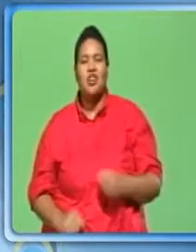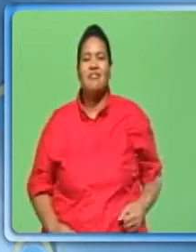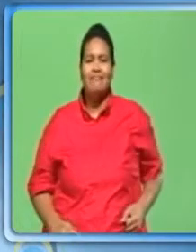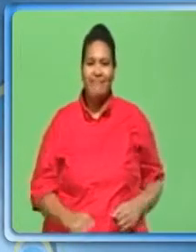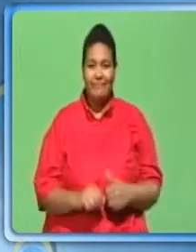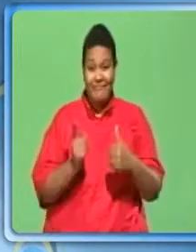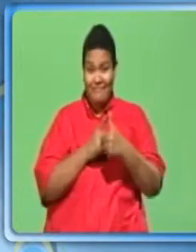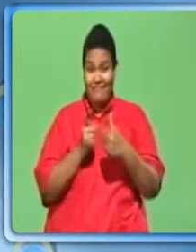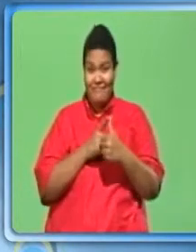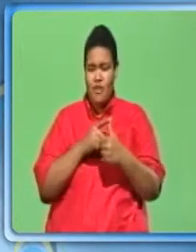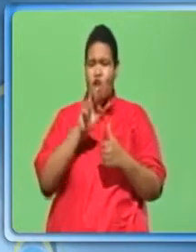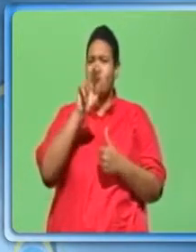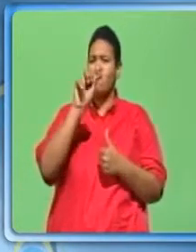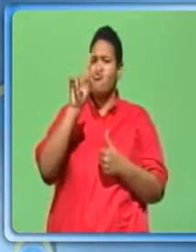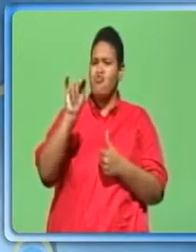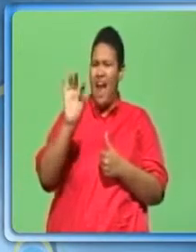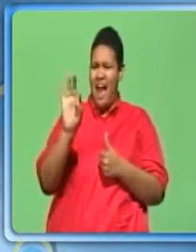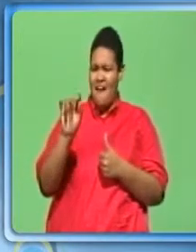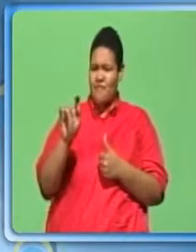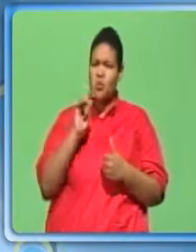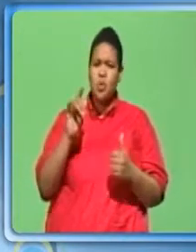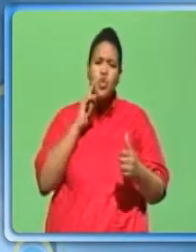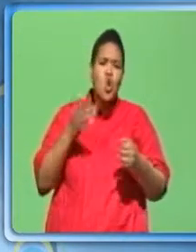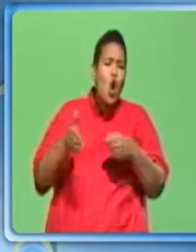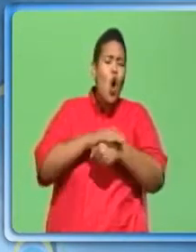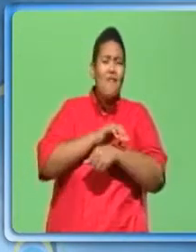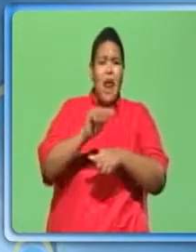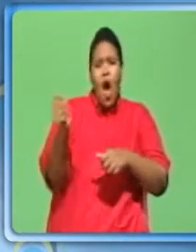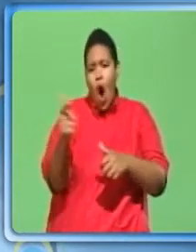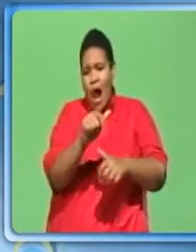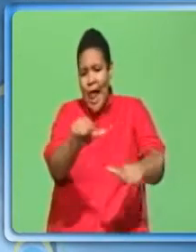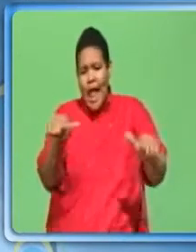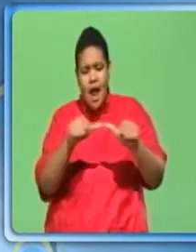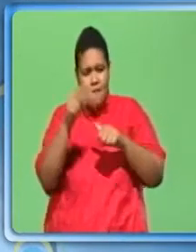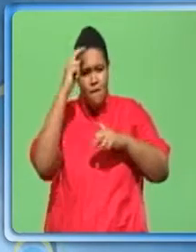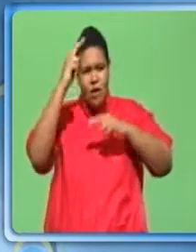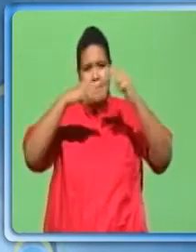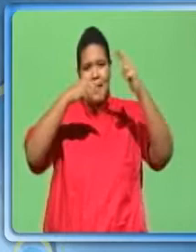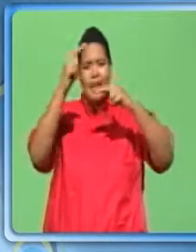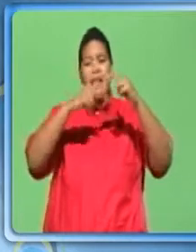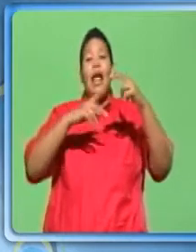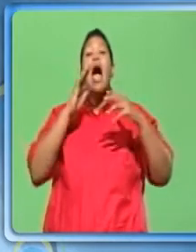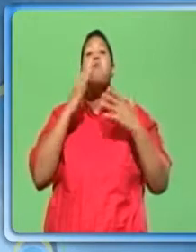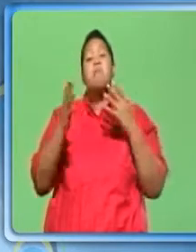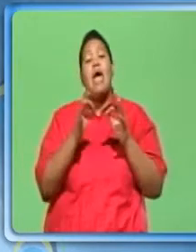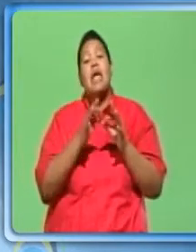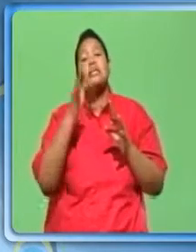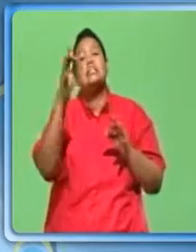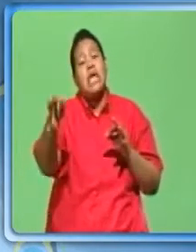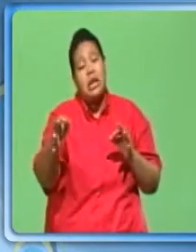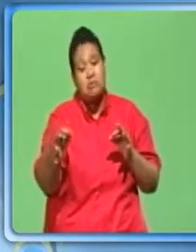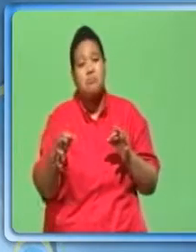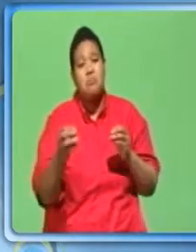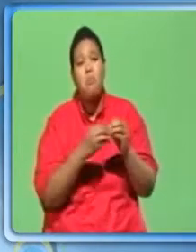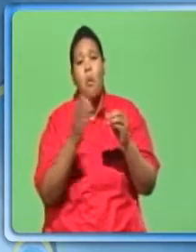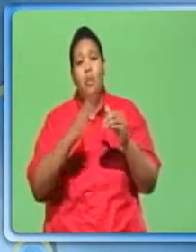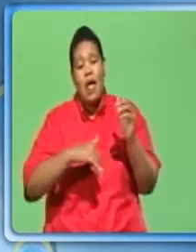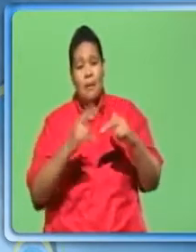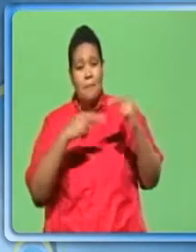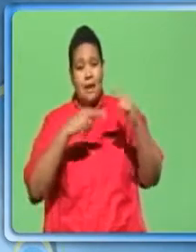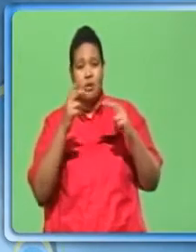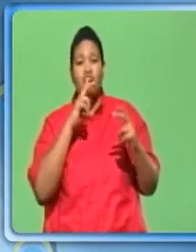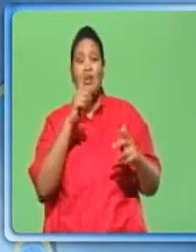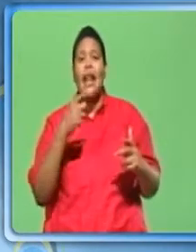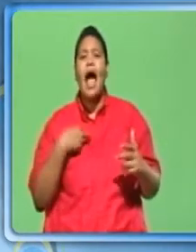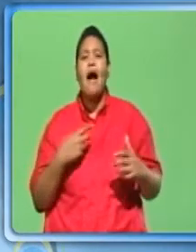Raft foundation is one which covers the entire area of the building and may extend beyond it. It consists